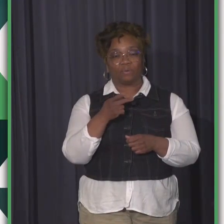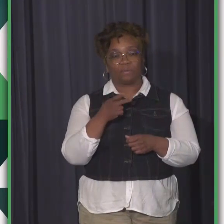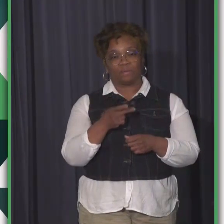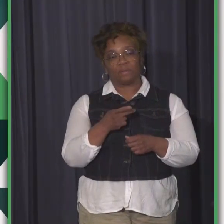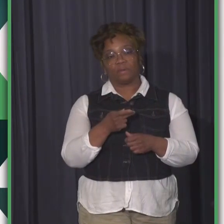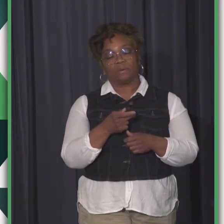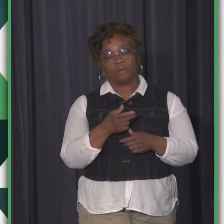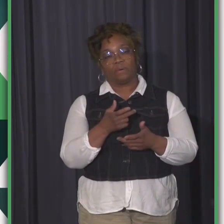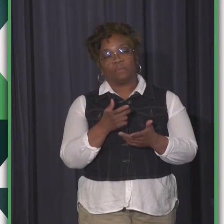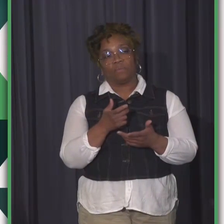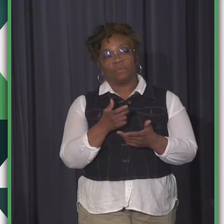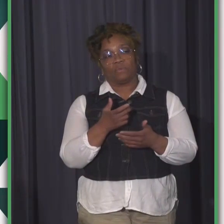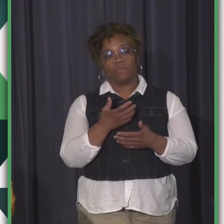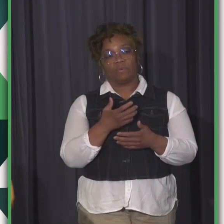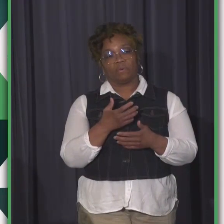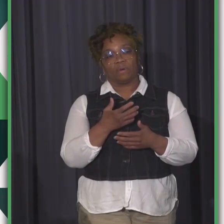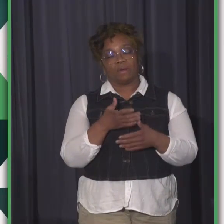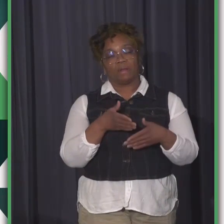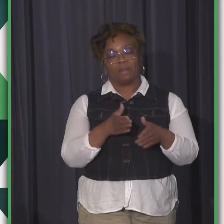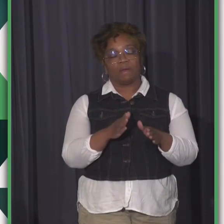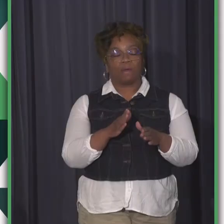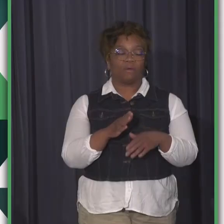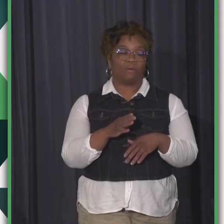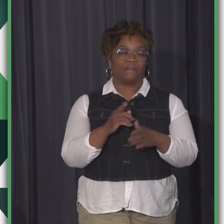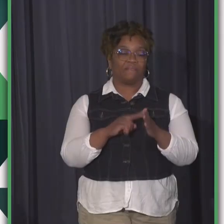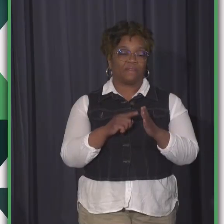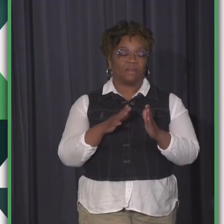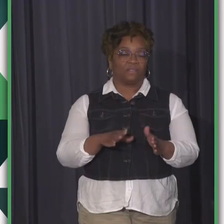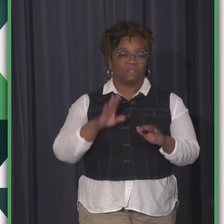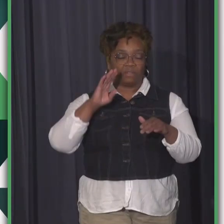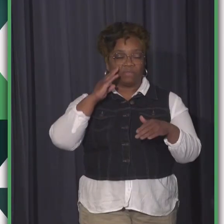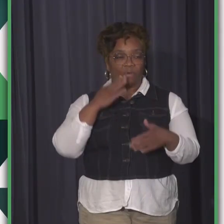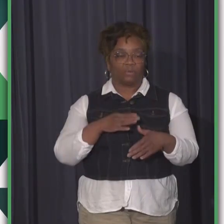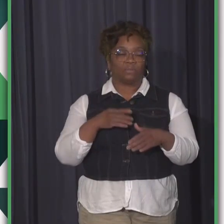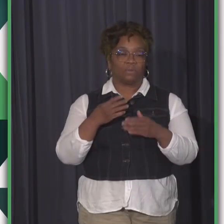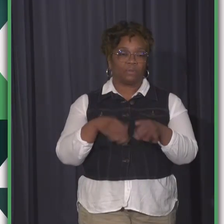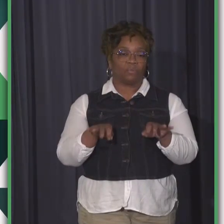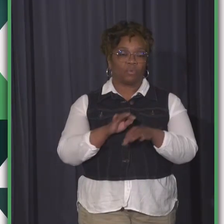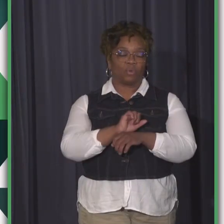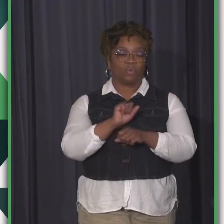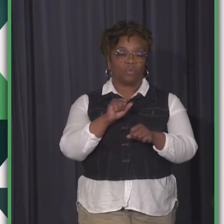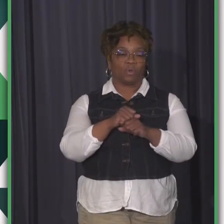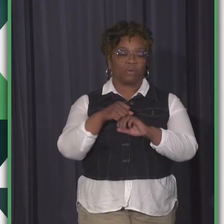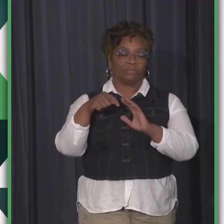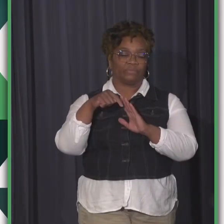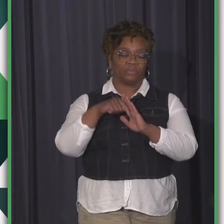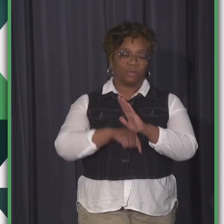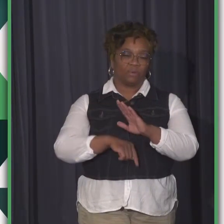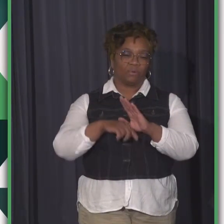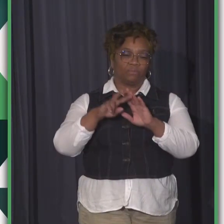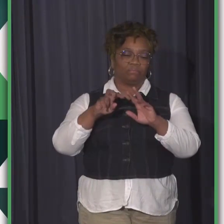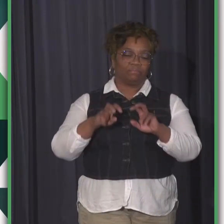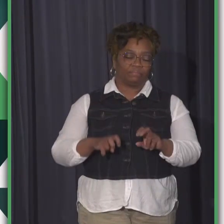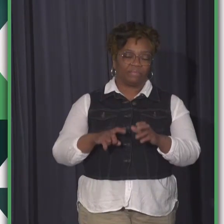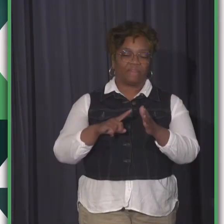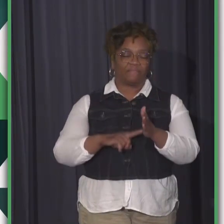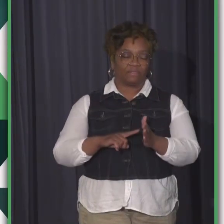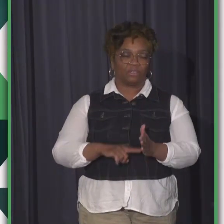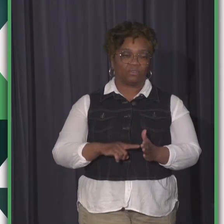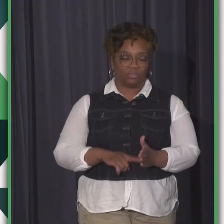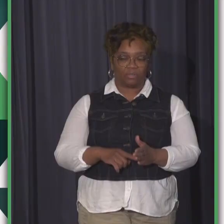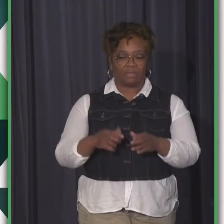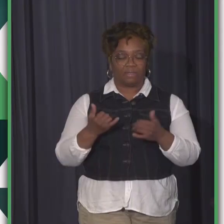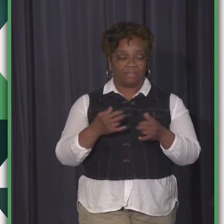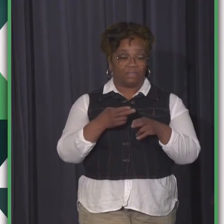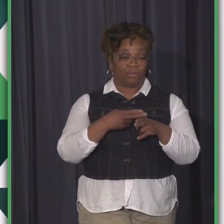sworn investigators, allowing them to focus on the critical task of conducting thorough and timely investigations. This